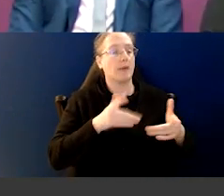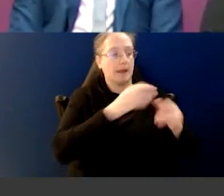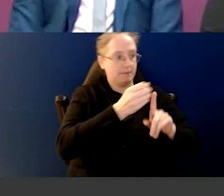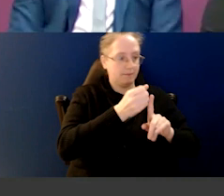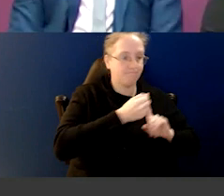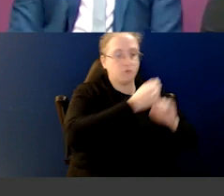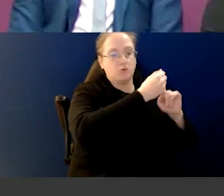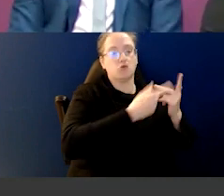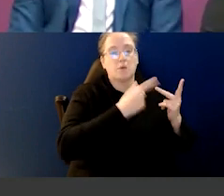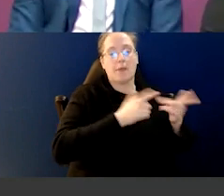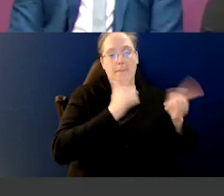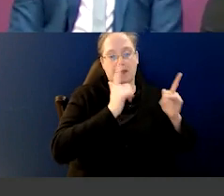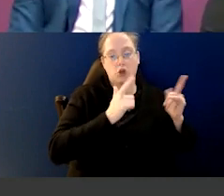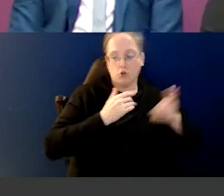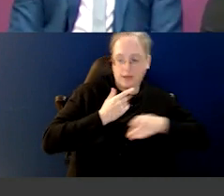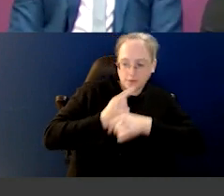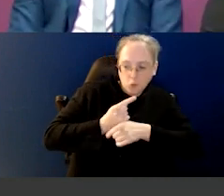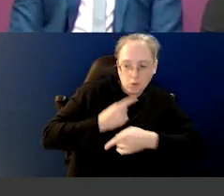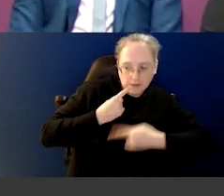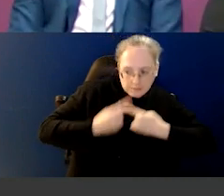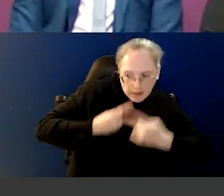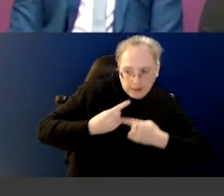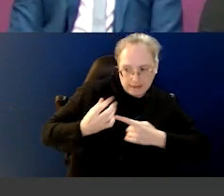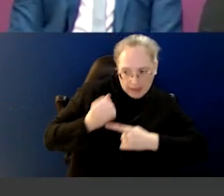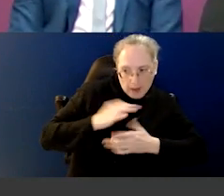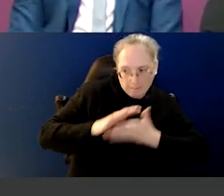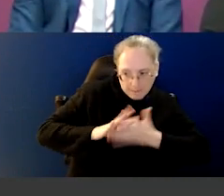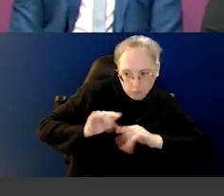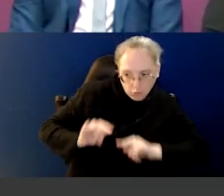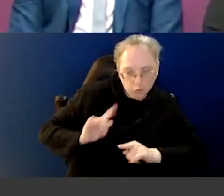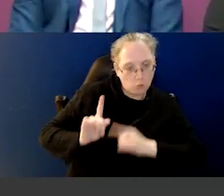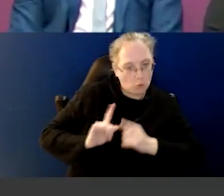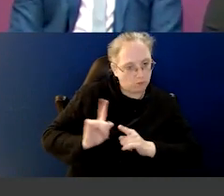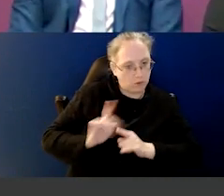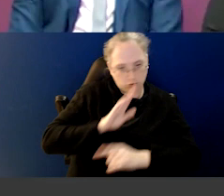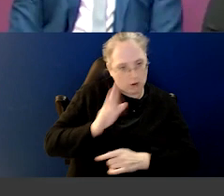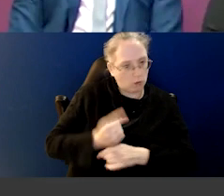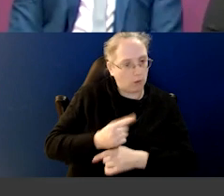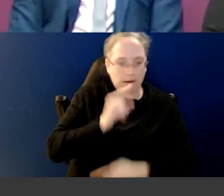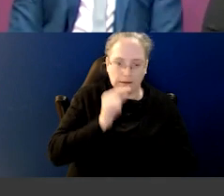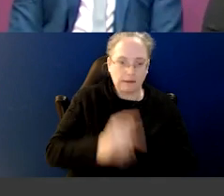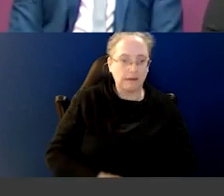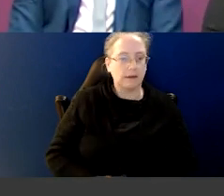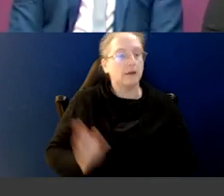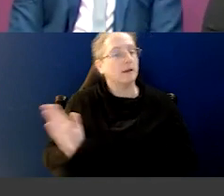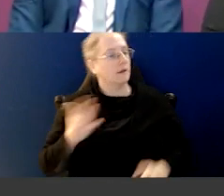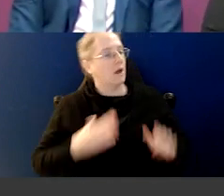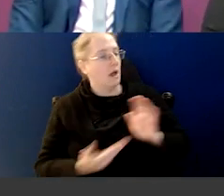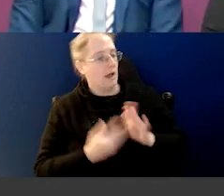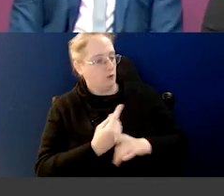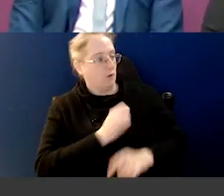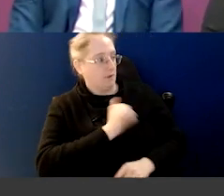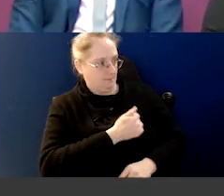what it means for their particular complaint. And the only thing I would add to that, because absolutely we hope